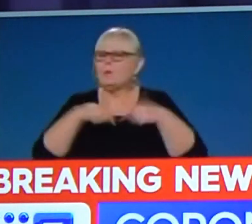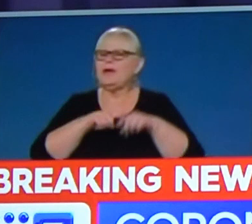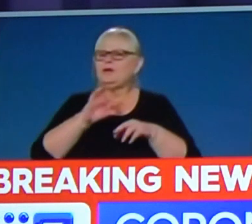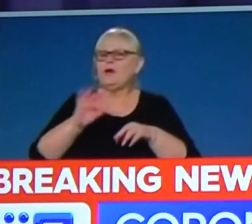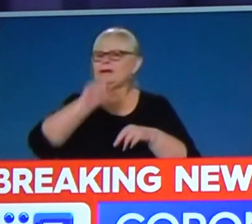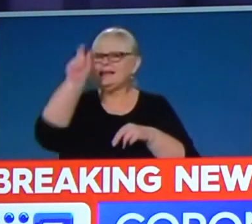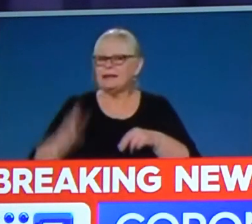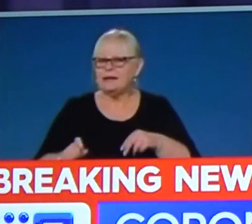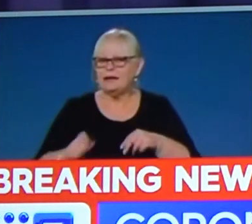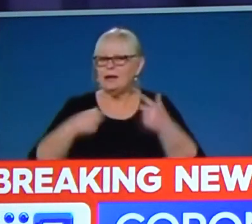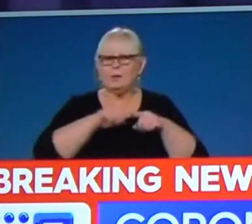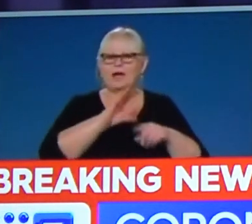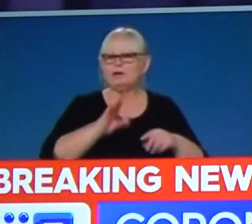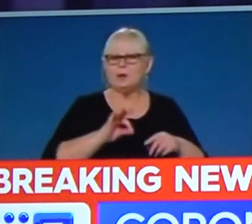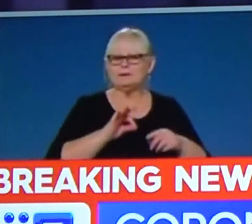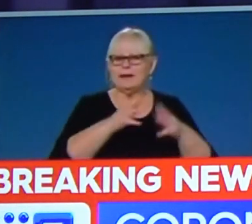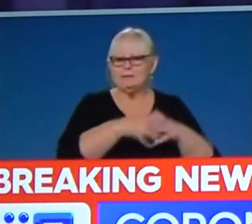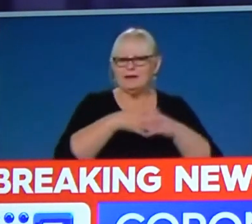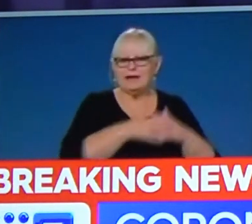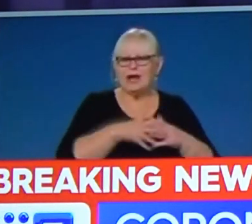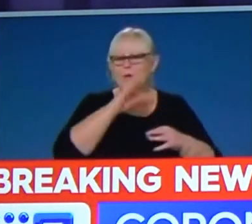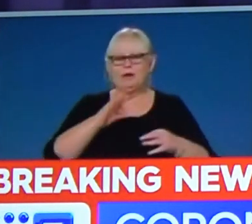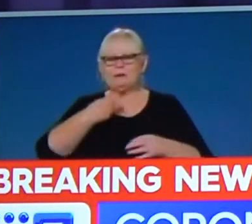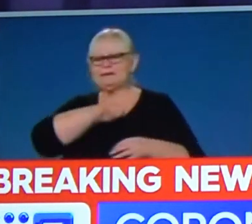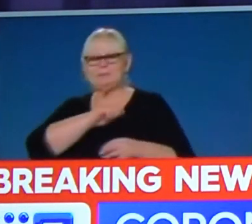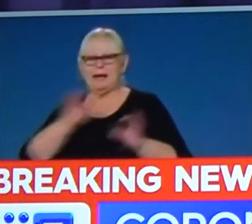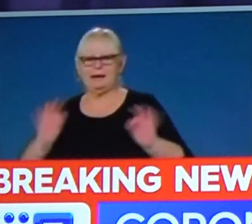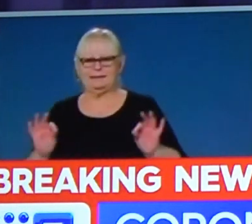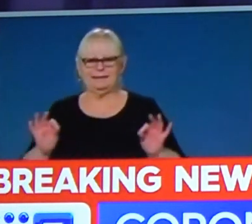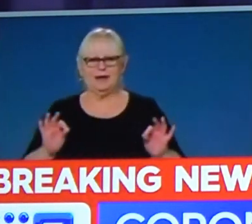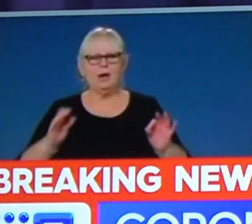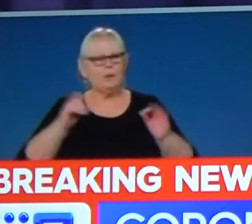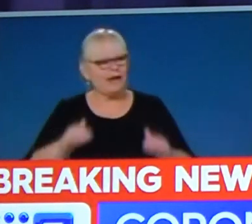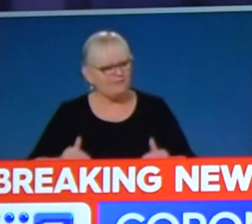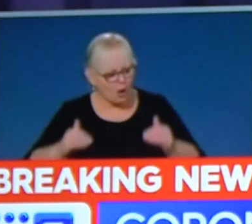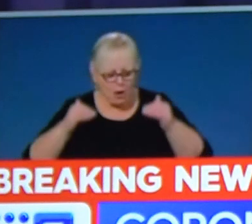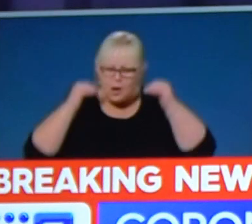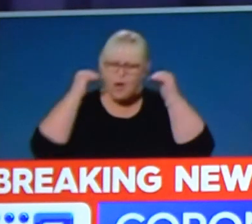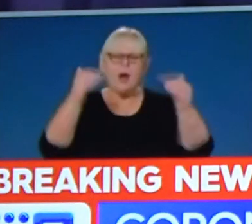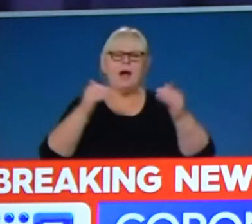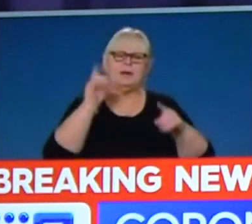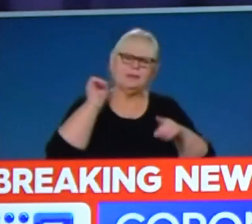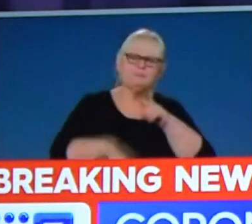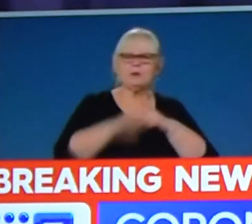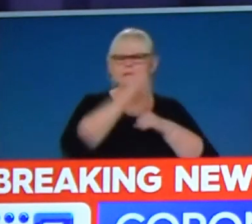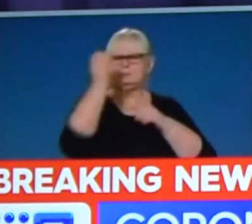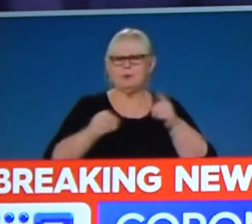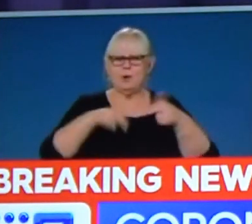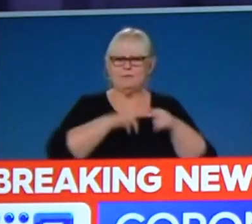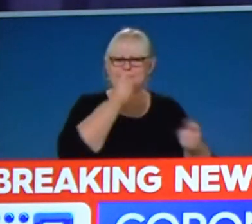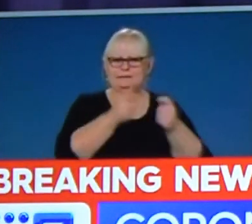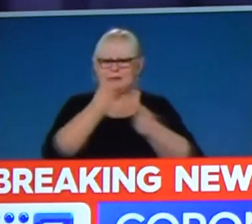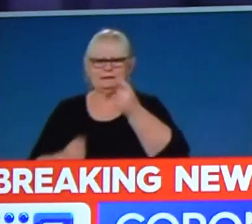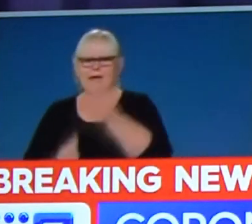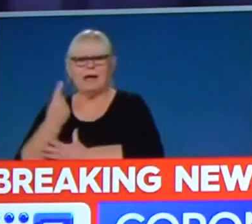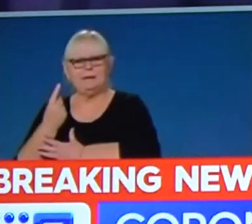not the United States, we are not Spain. We have one of the highest rates of testing per head of population in the world